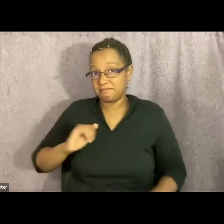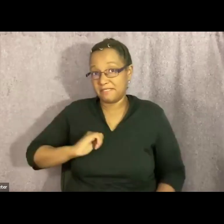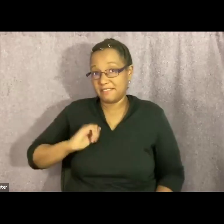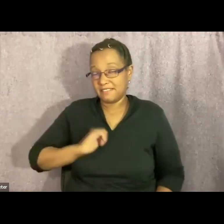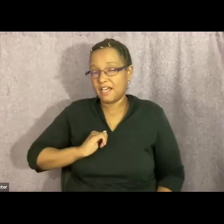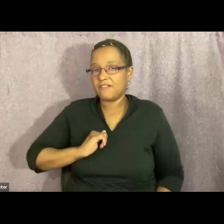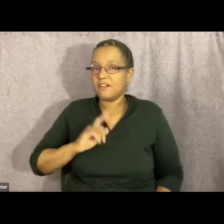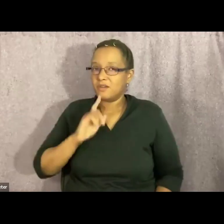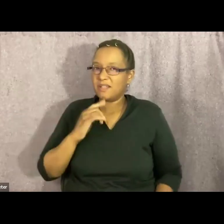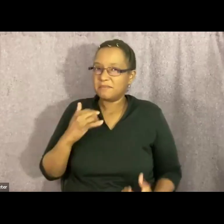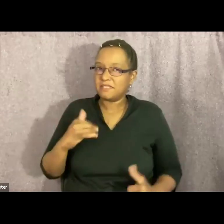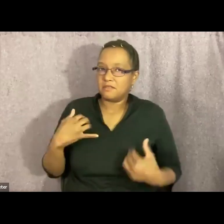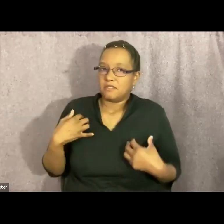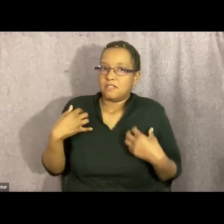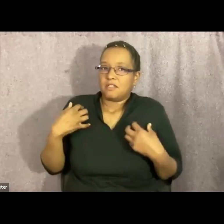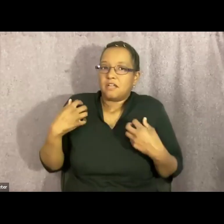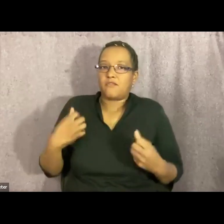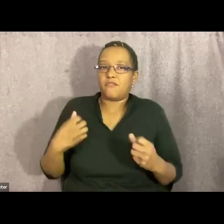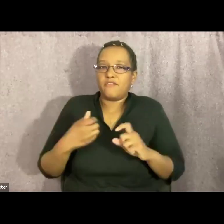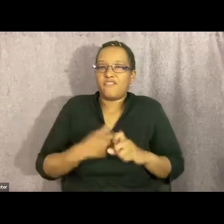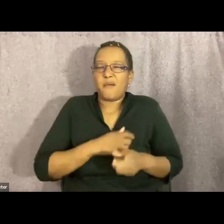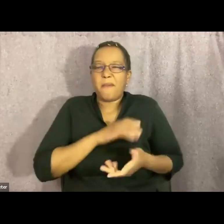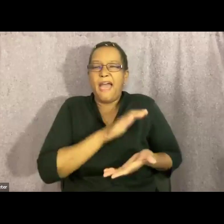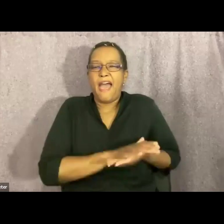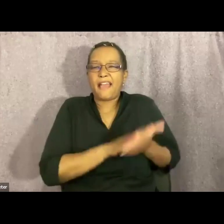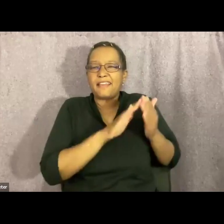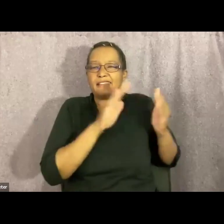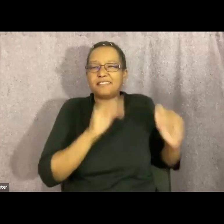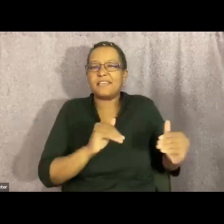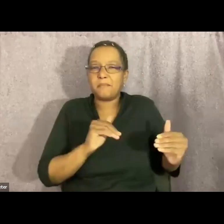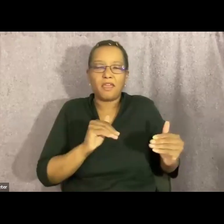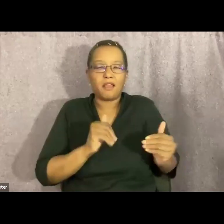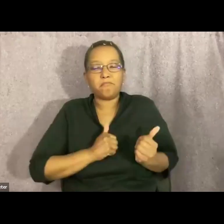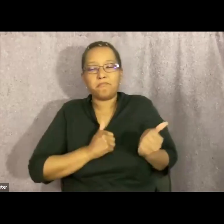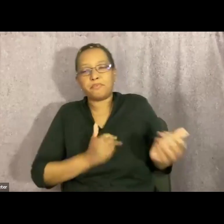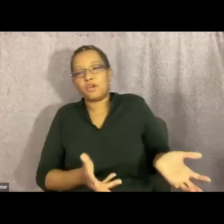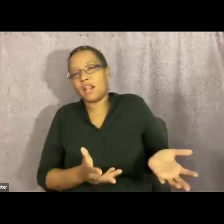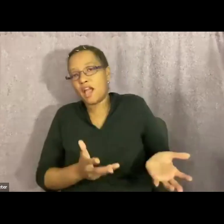much recovering from academic burnout and disillusionment,